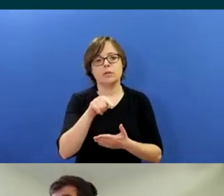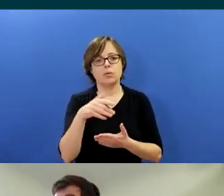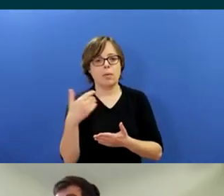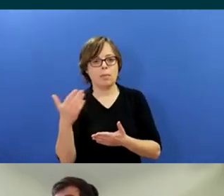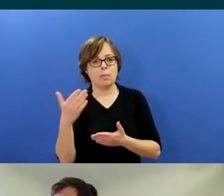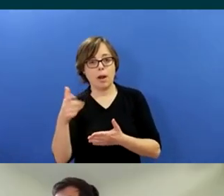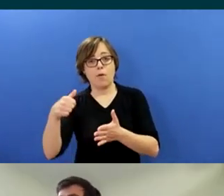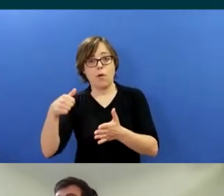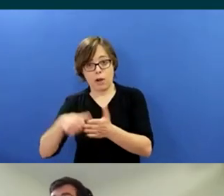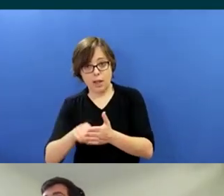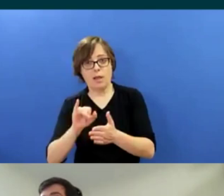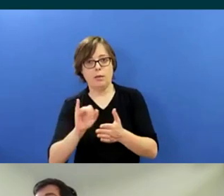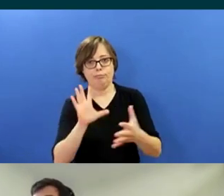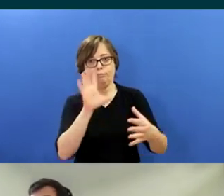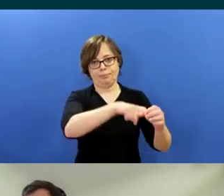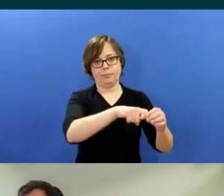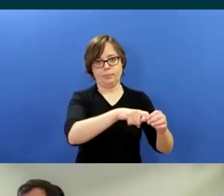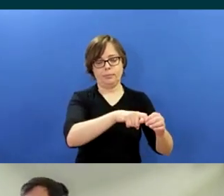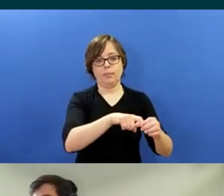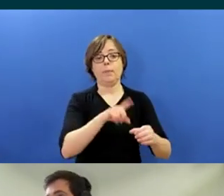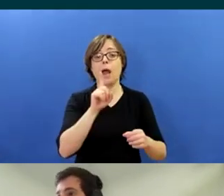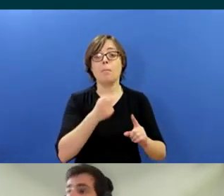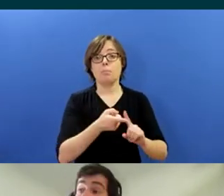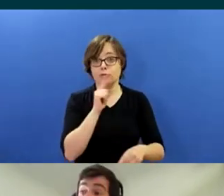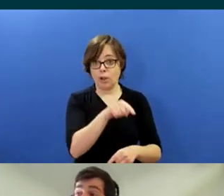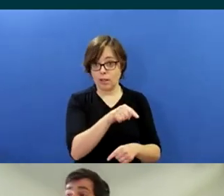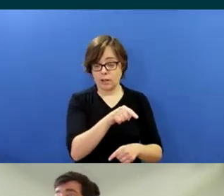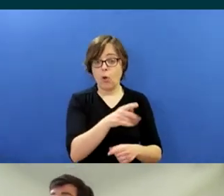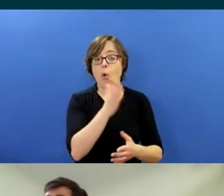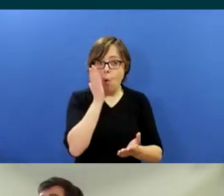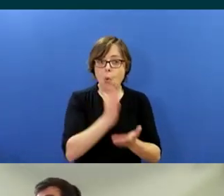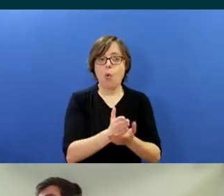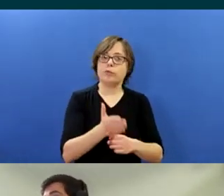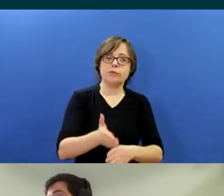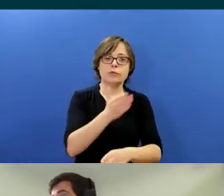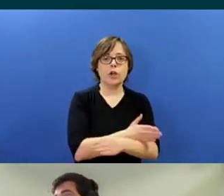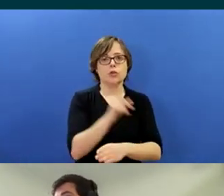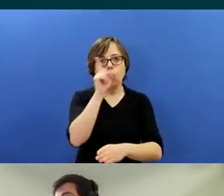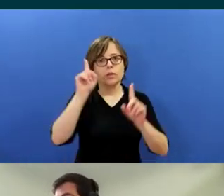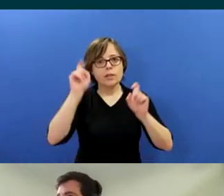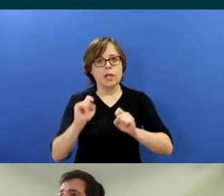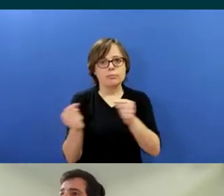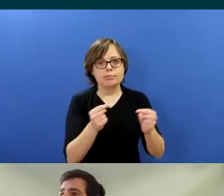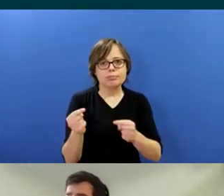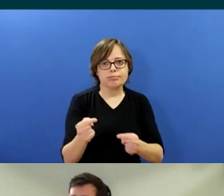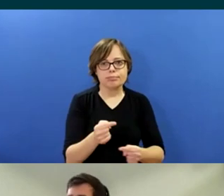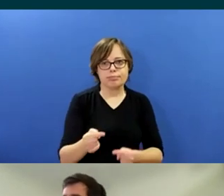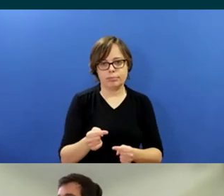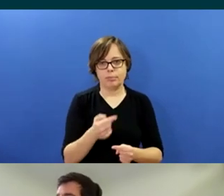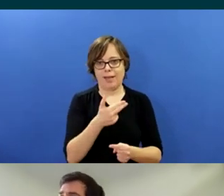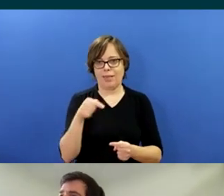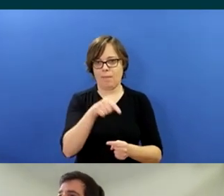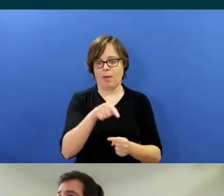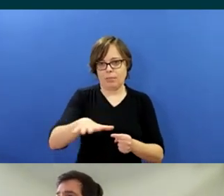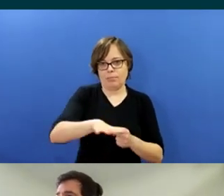the event took place, already there started a lively discussion about the neighborhood block at the bottom